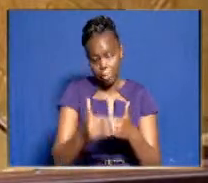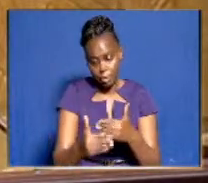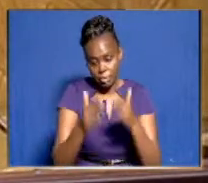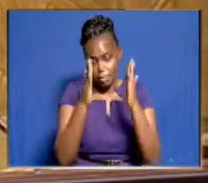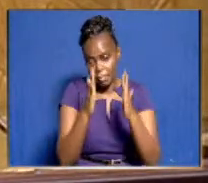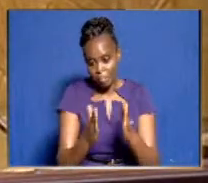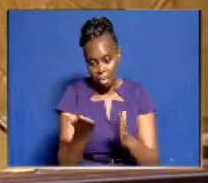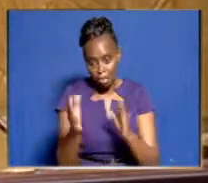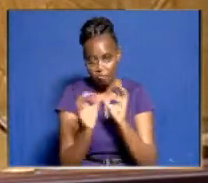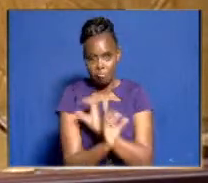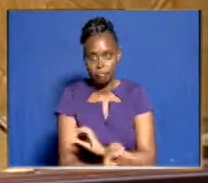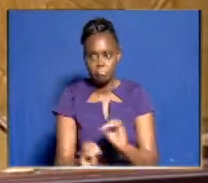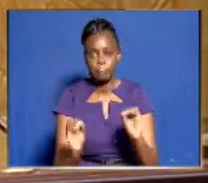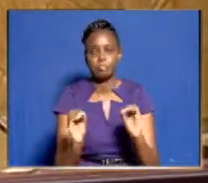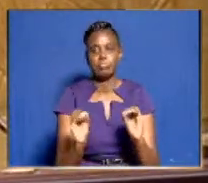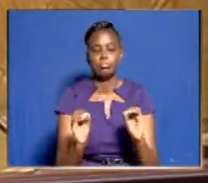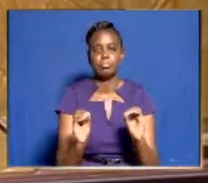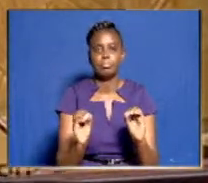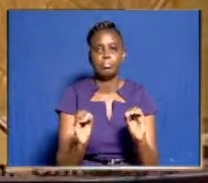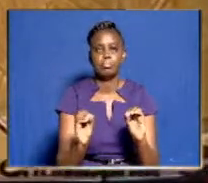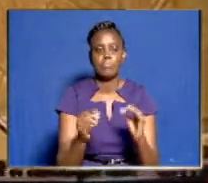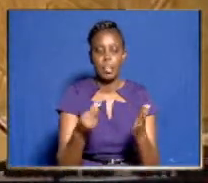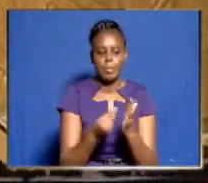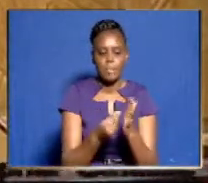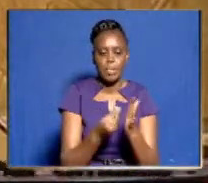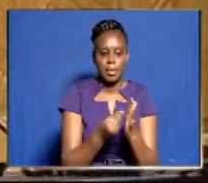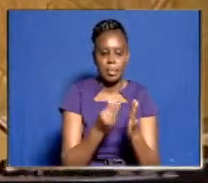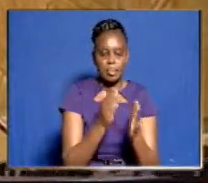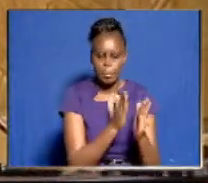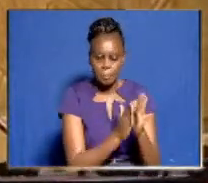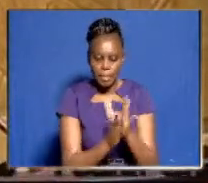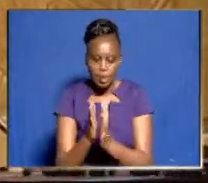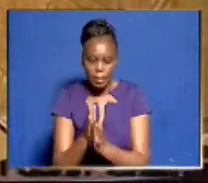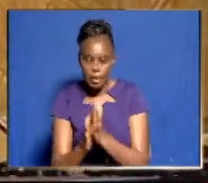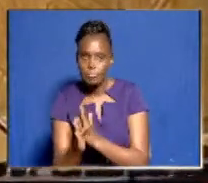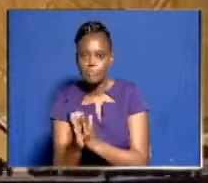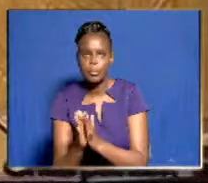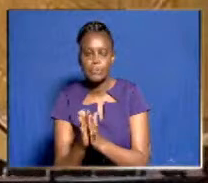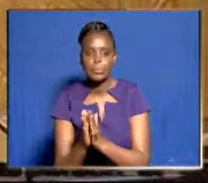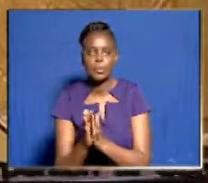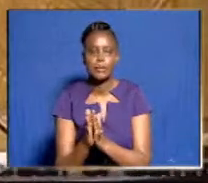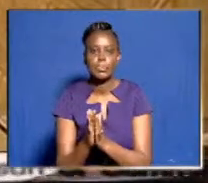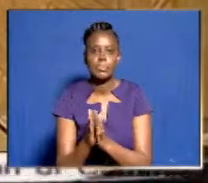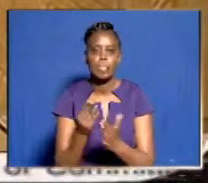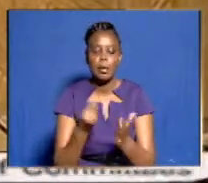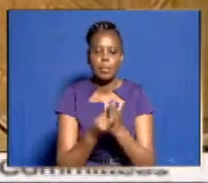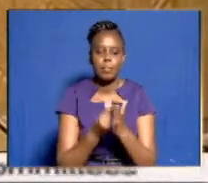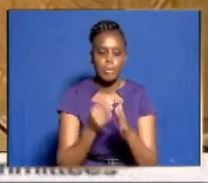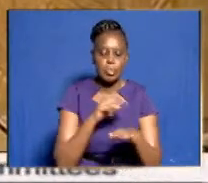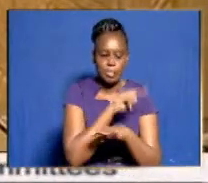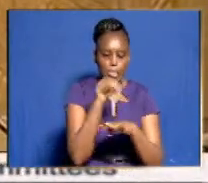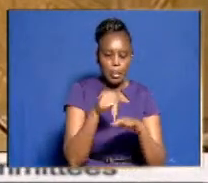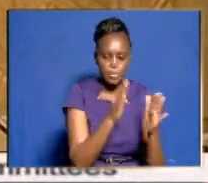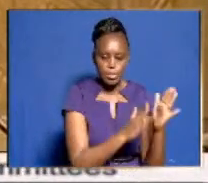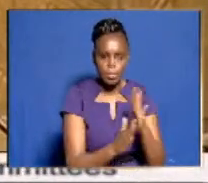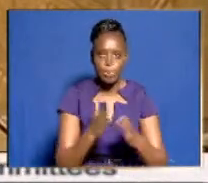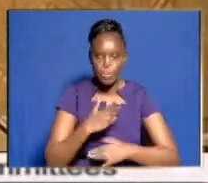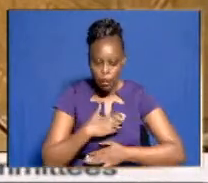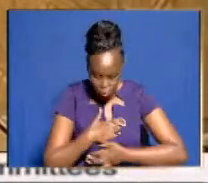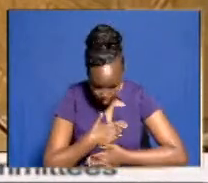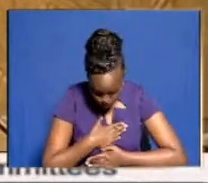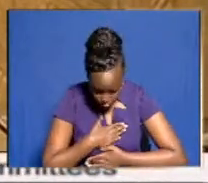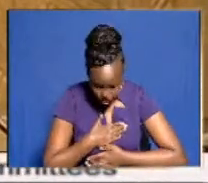not in the House. Finance and Planning. Finance and National Planning, the Honorable